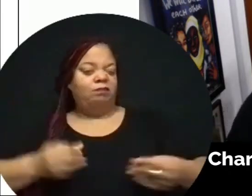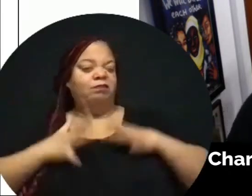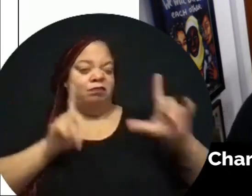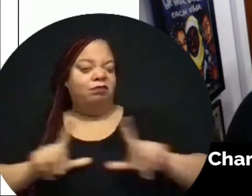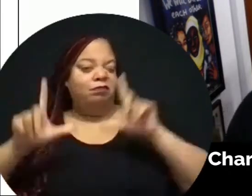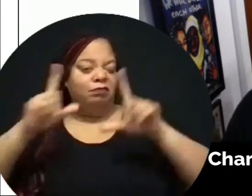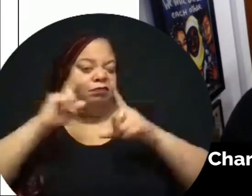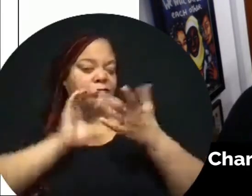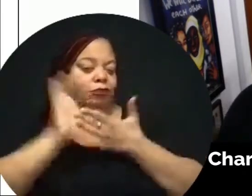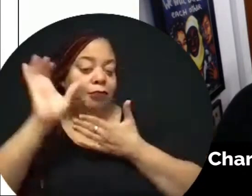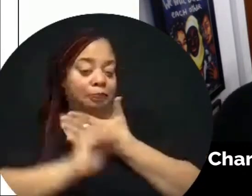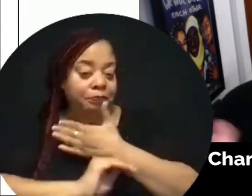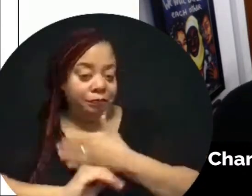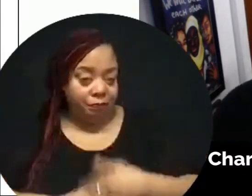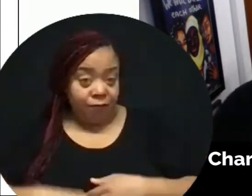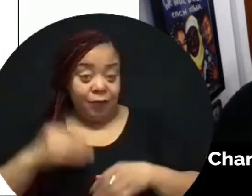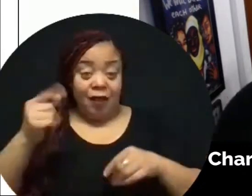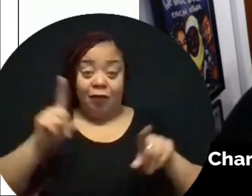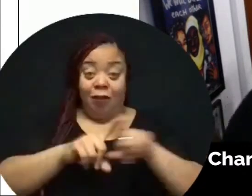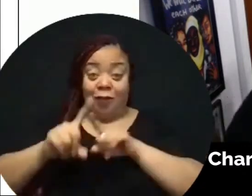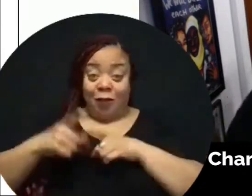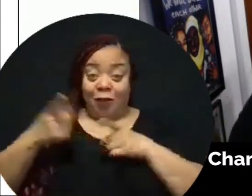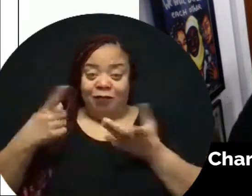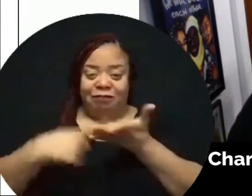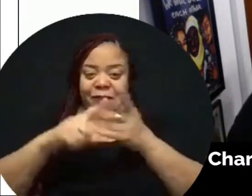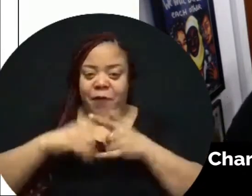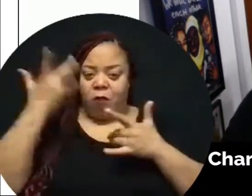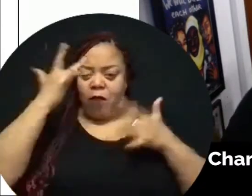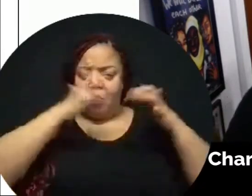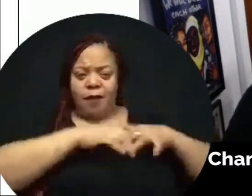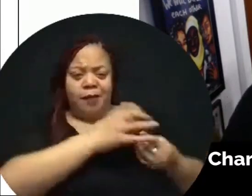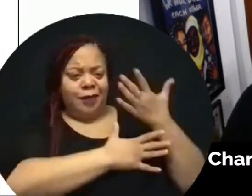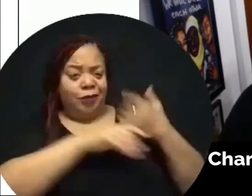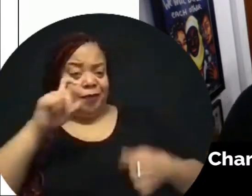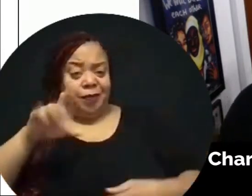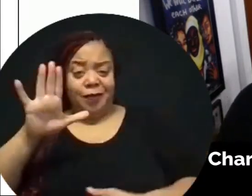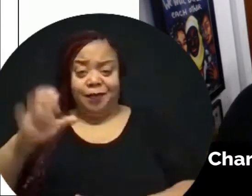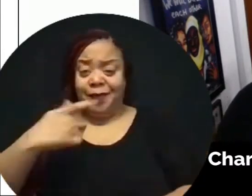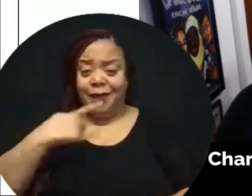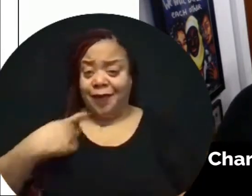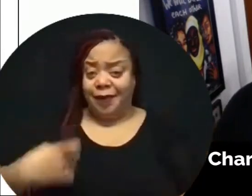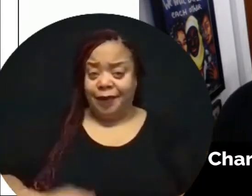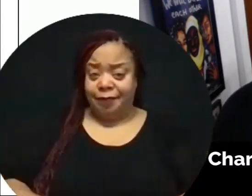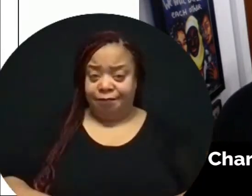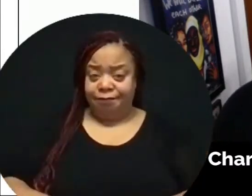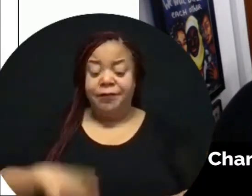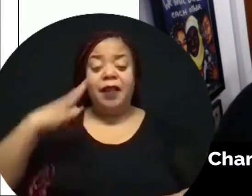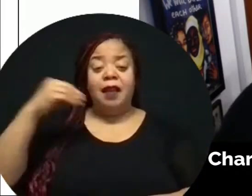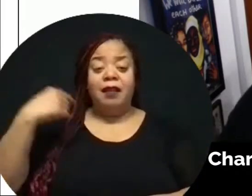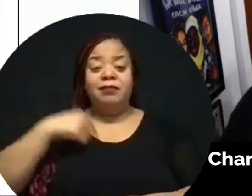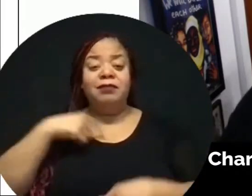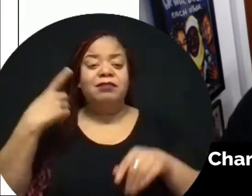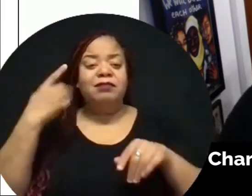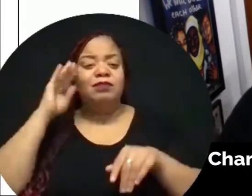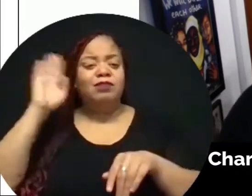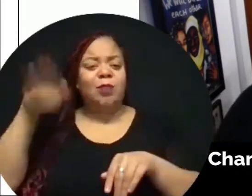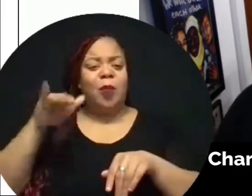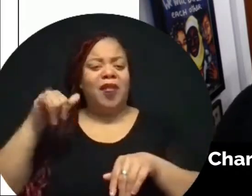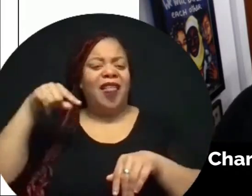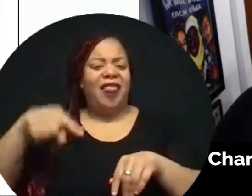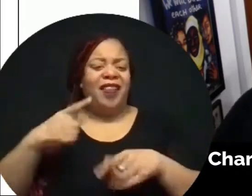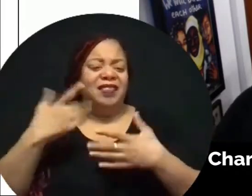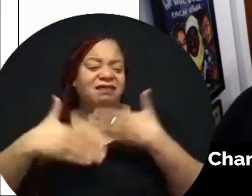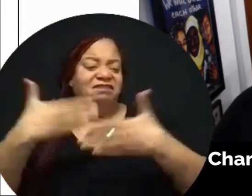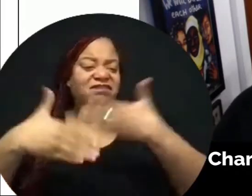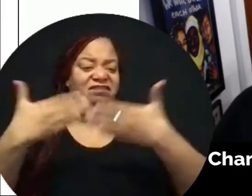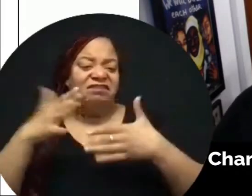with us in November. And then one final thing, just a bit of housekeeping, wanted to remind those tuning in that we should hopefully have a little bit of